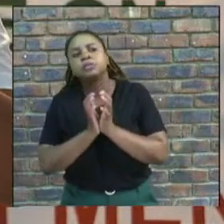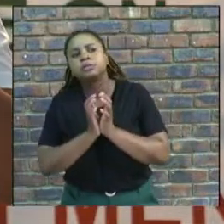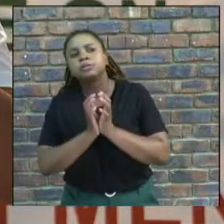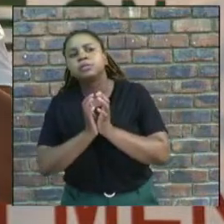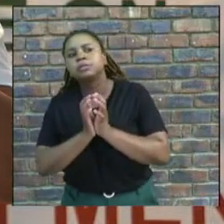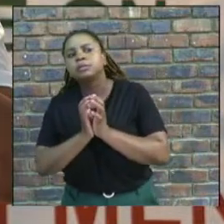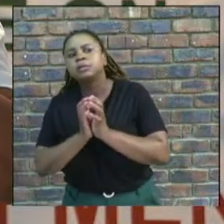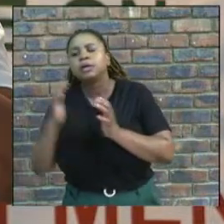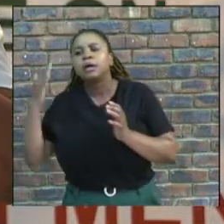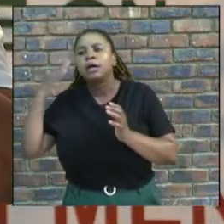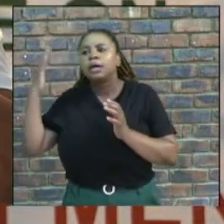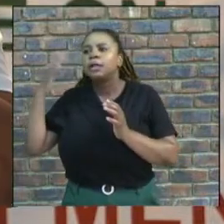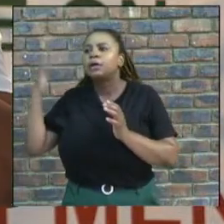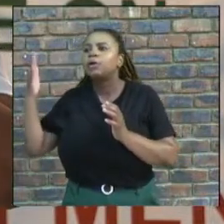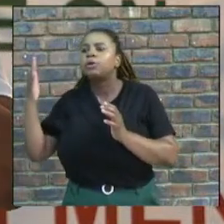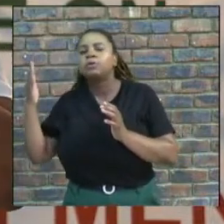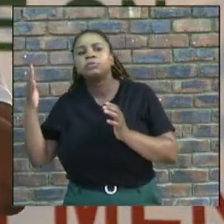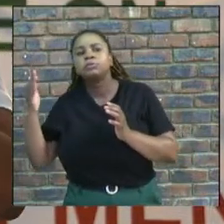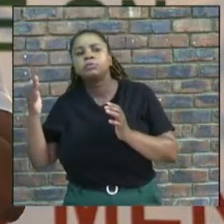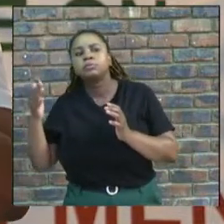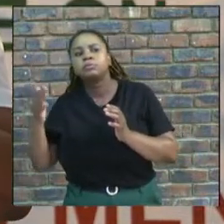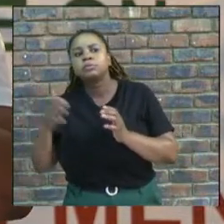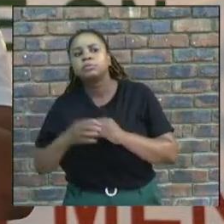hello, Matsiriso wa bua.